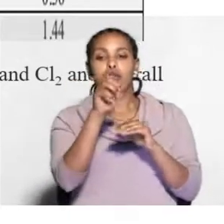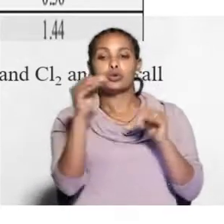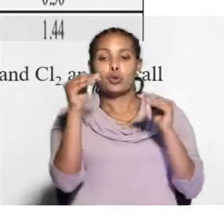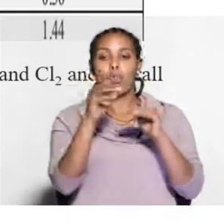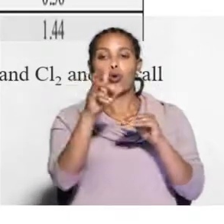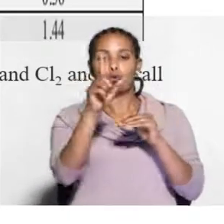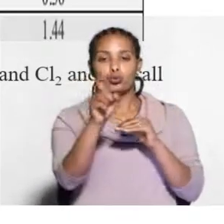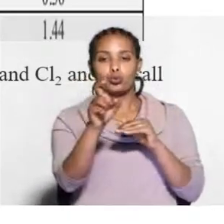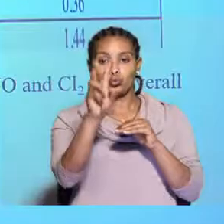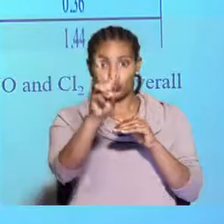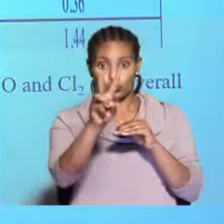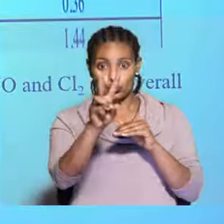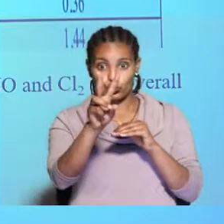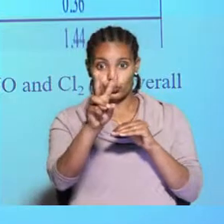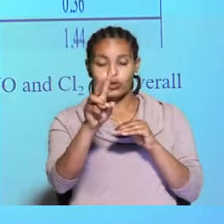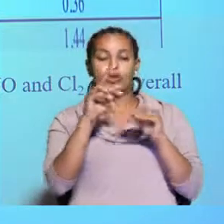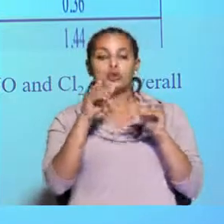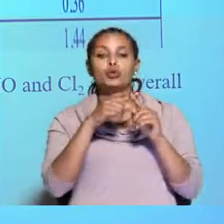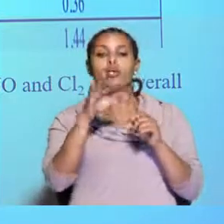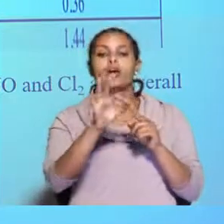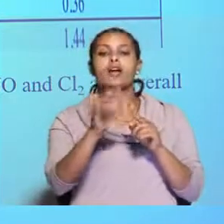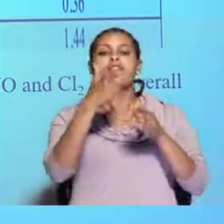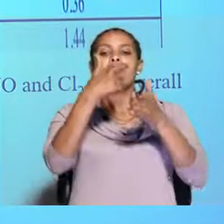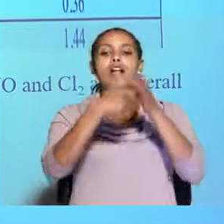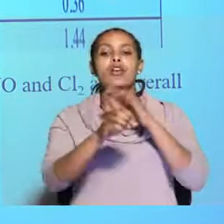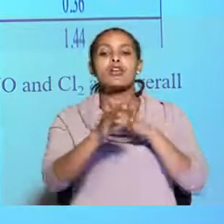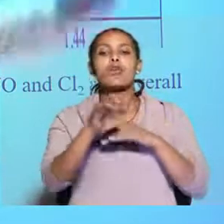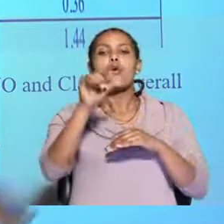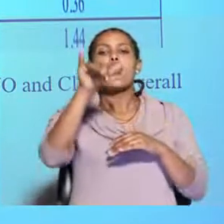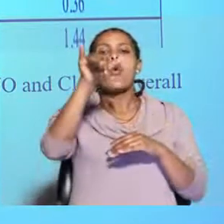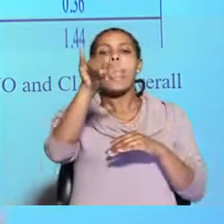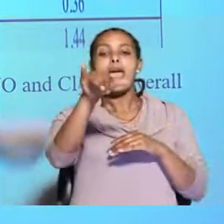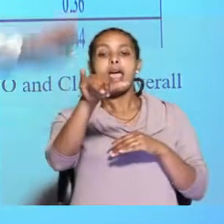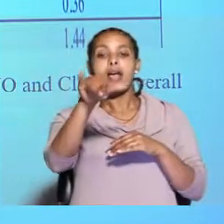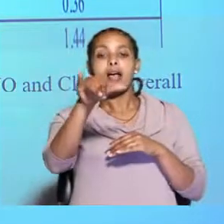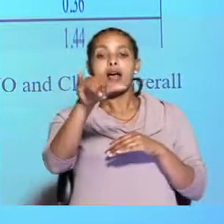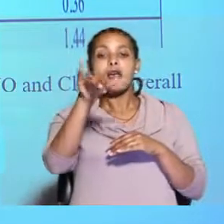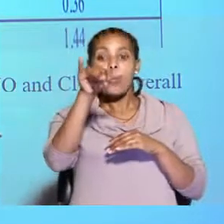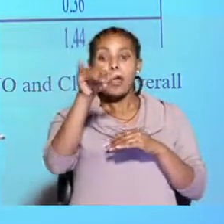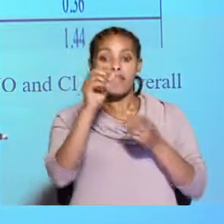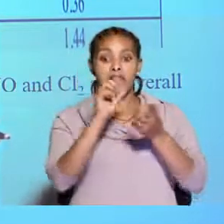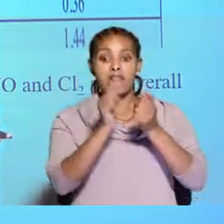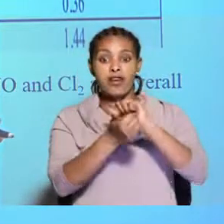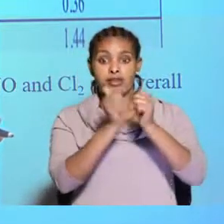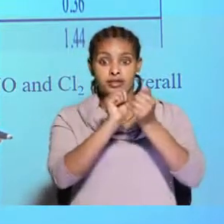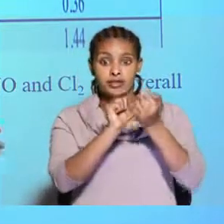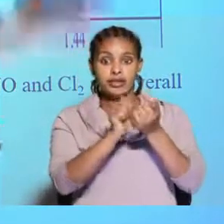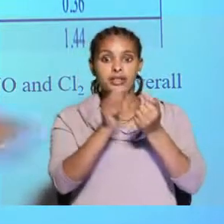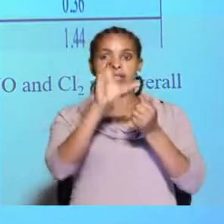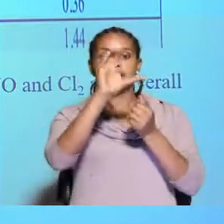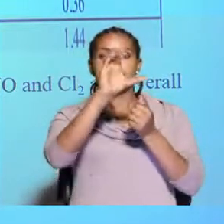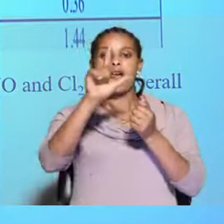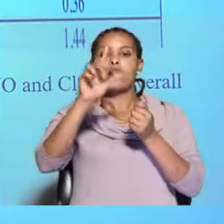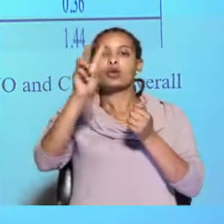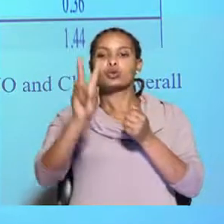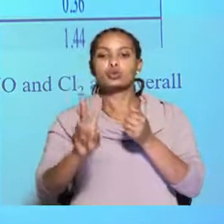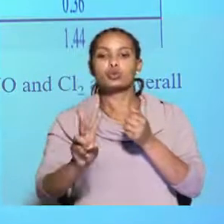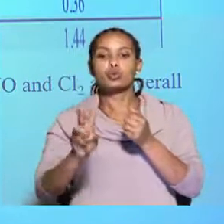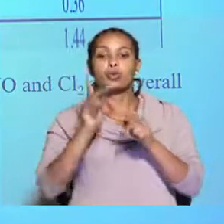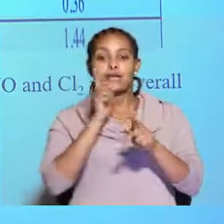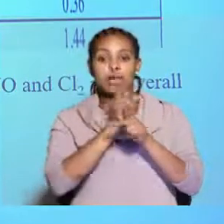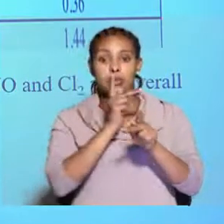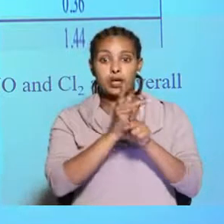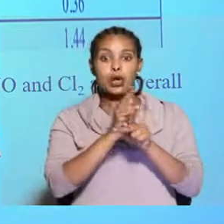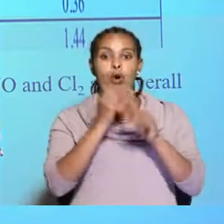equal 2. To get the value of y, vary concentration of Cl2 while